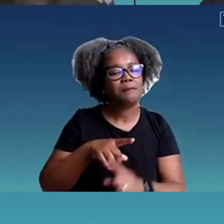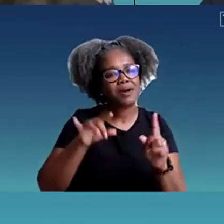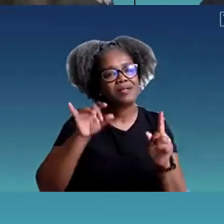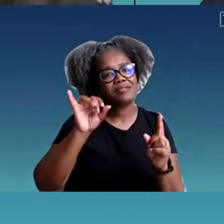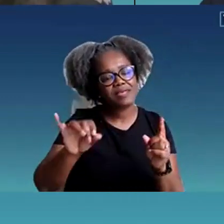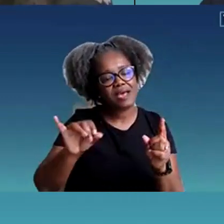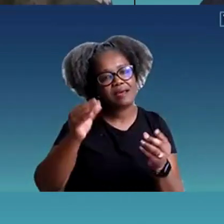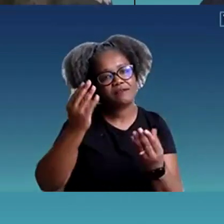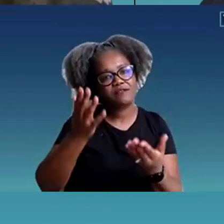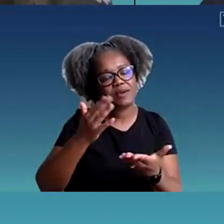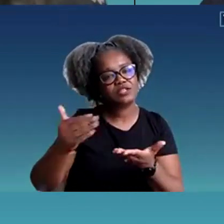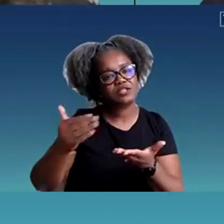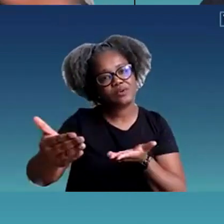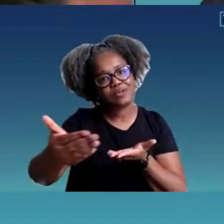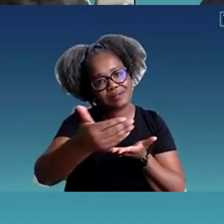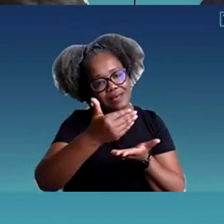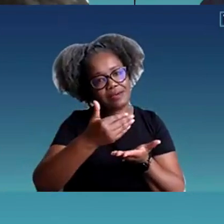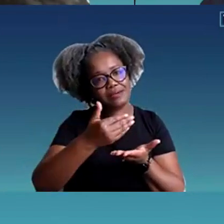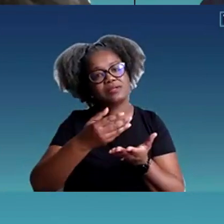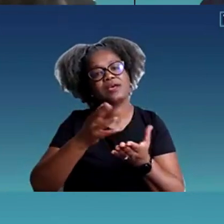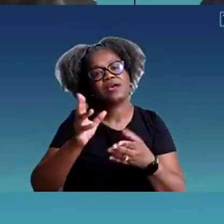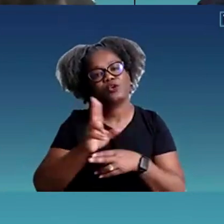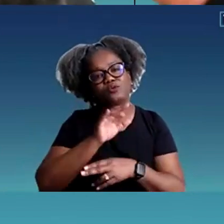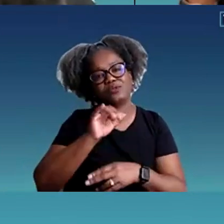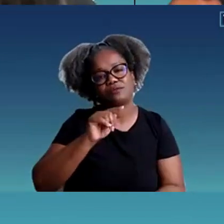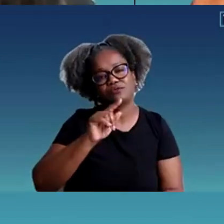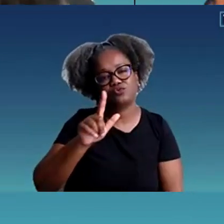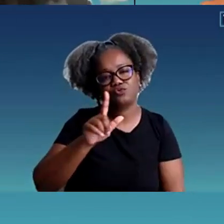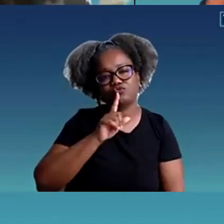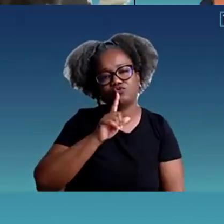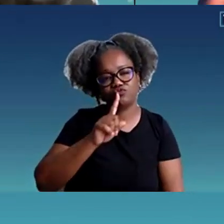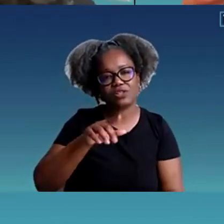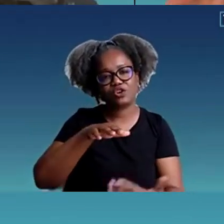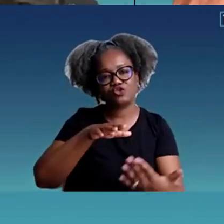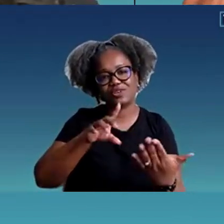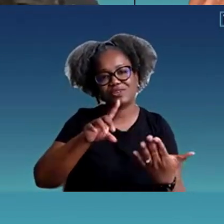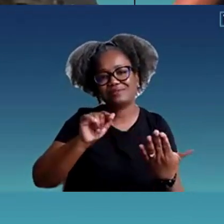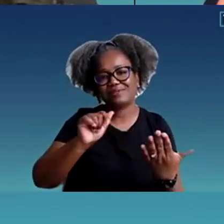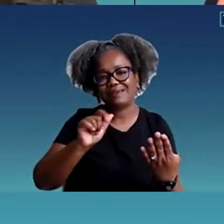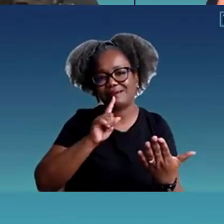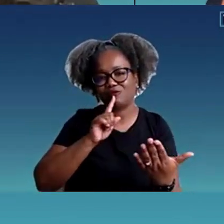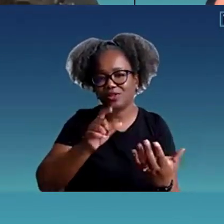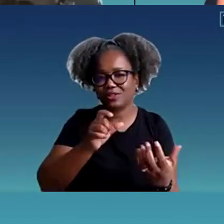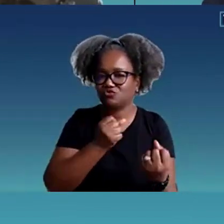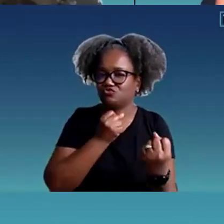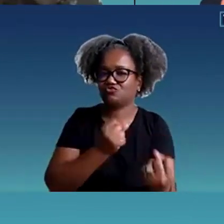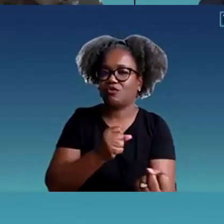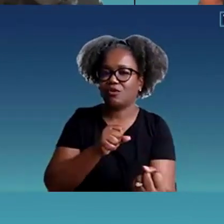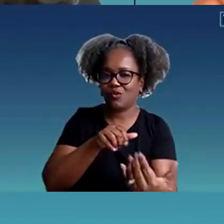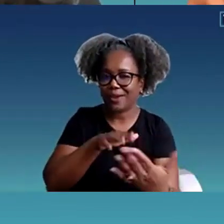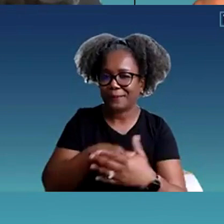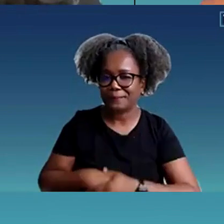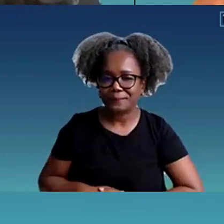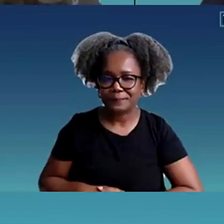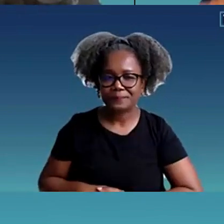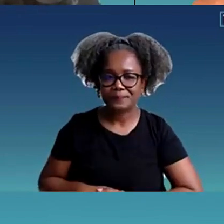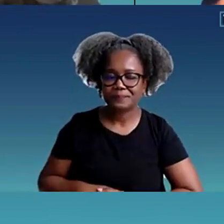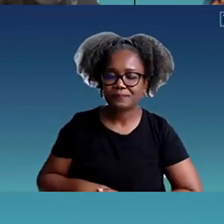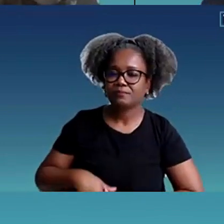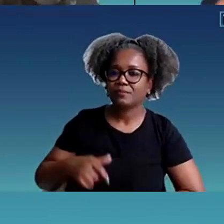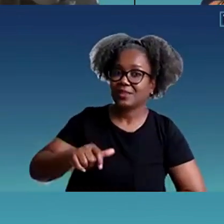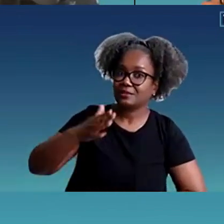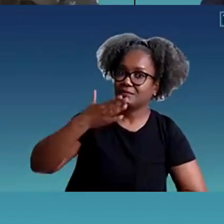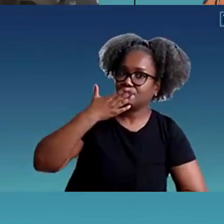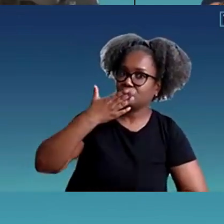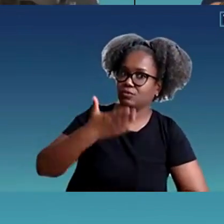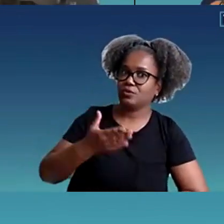could collect the data in a robust way. Very good. So this is great. Great. And Sam, we're going to get to you next. But before I go